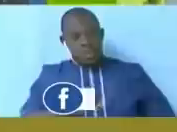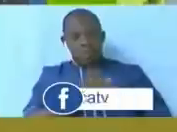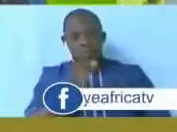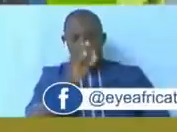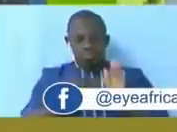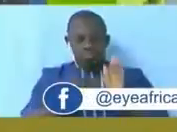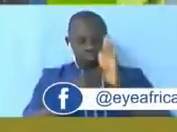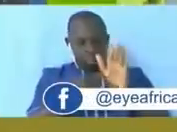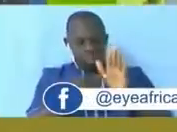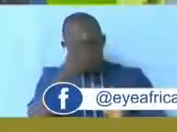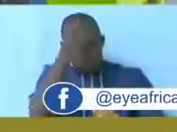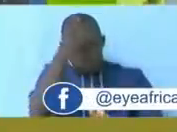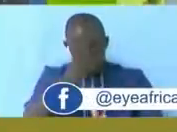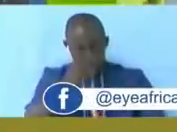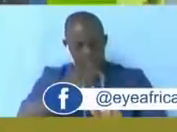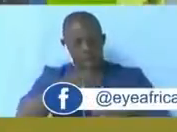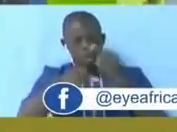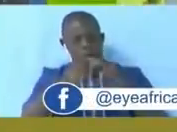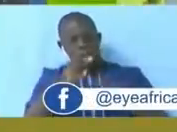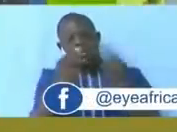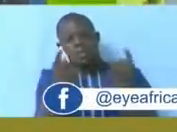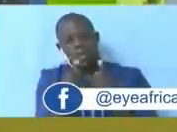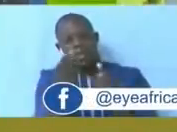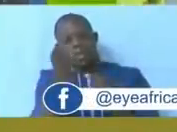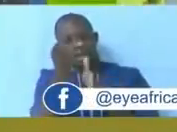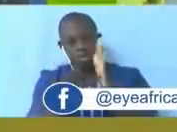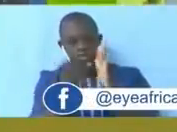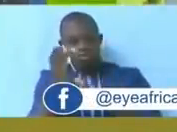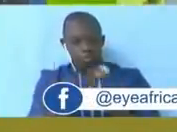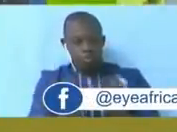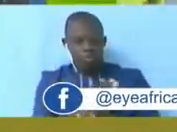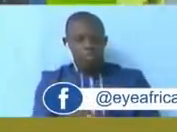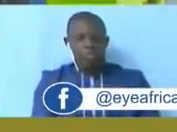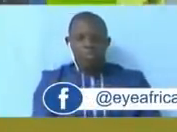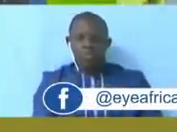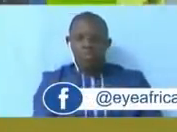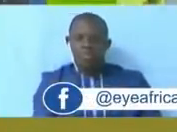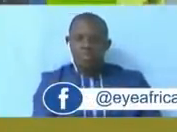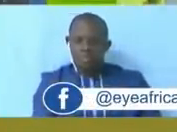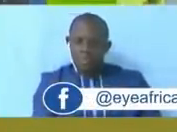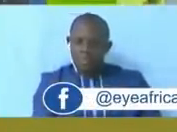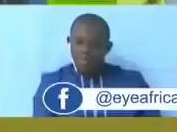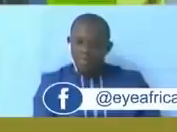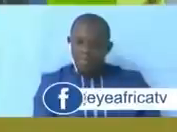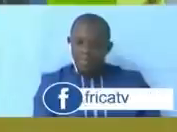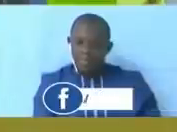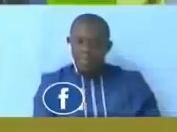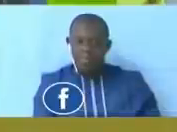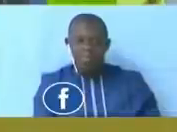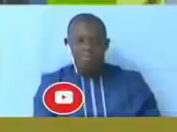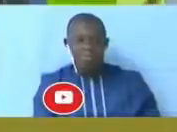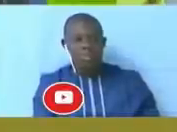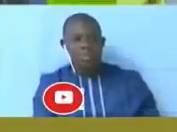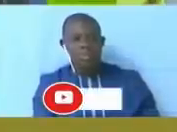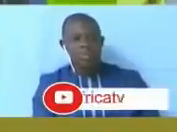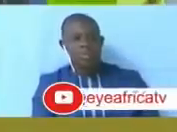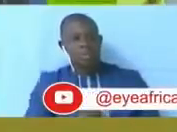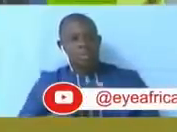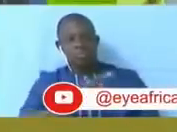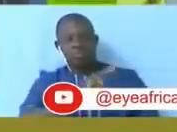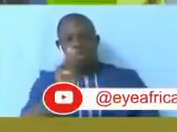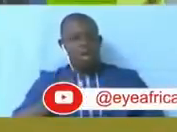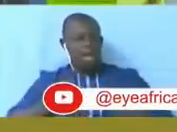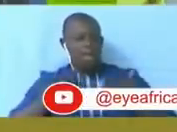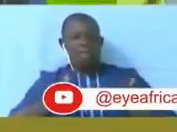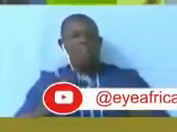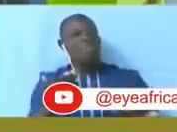matter. Ko anarana la kamfai tanduo kunyindo. And he was not happy that he was misled in